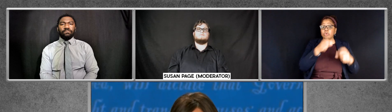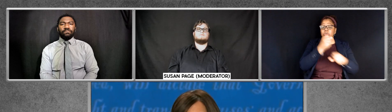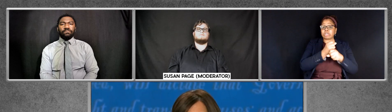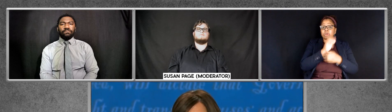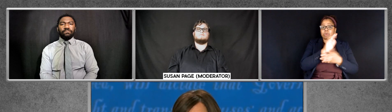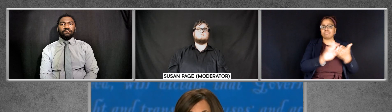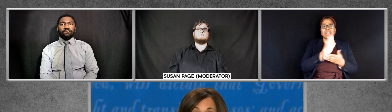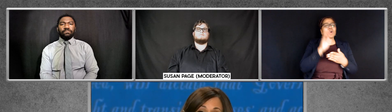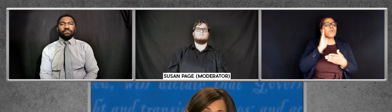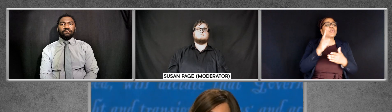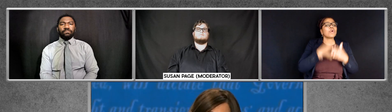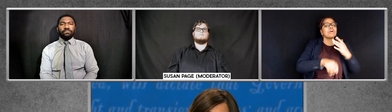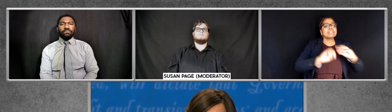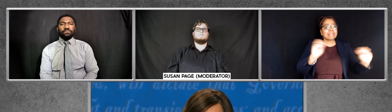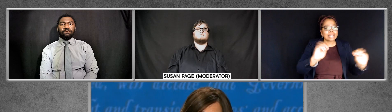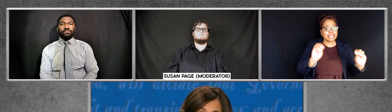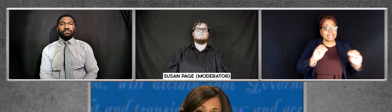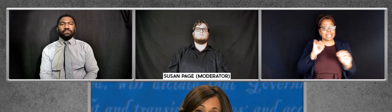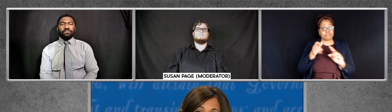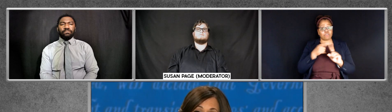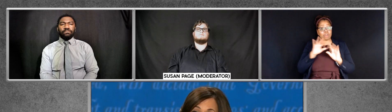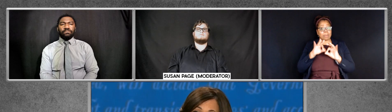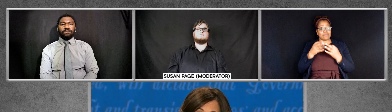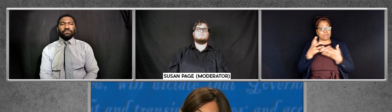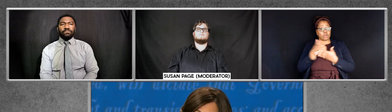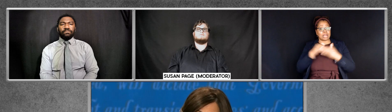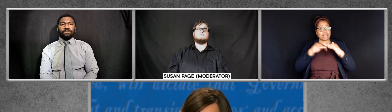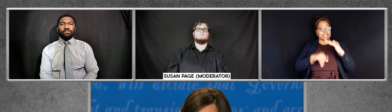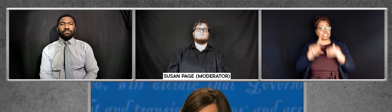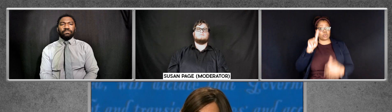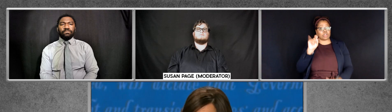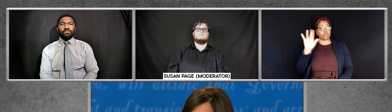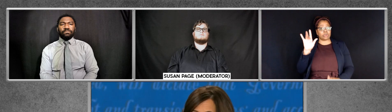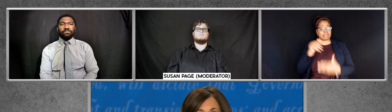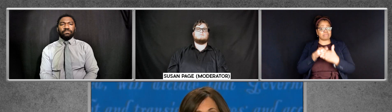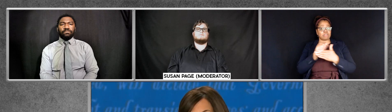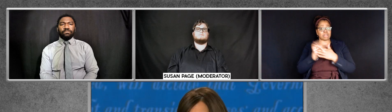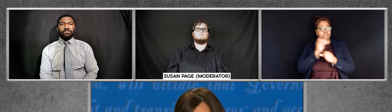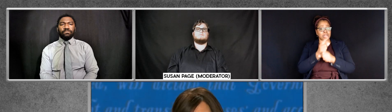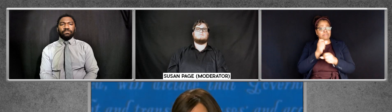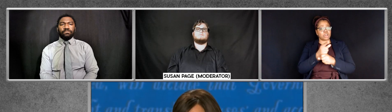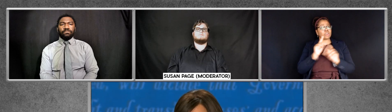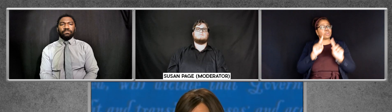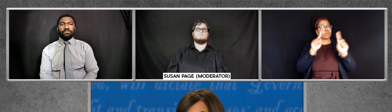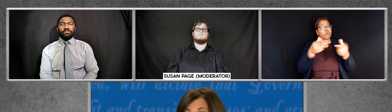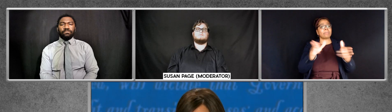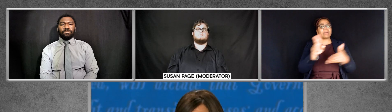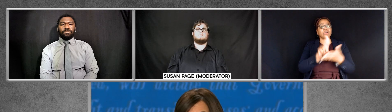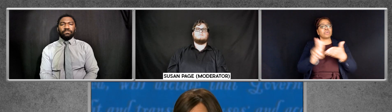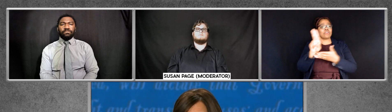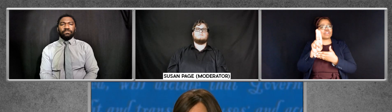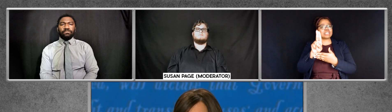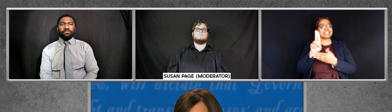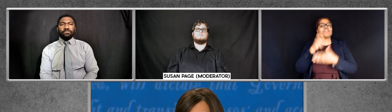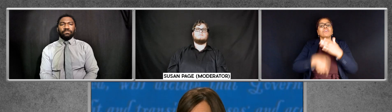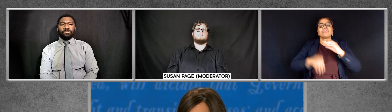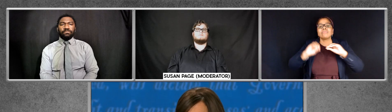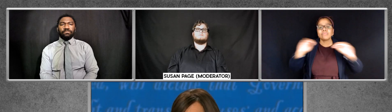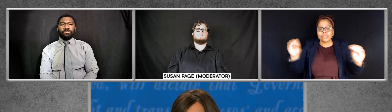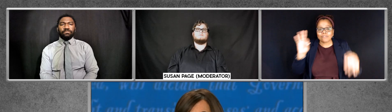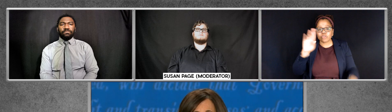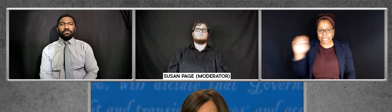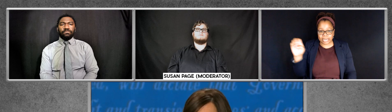will be free. If you come from a family that makes less than $125,000, you'll go to a public university for free.